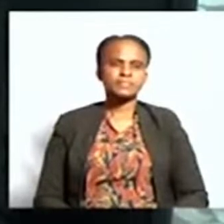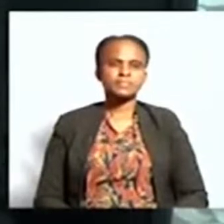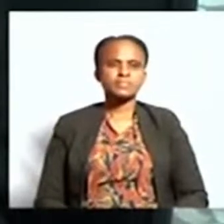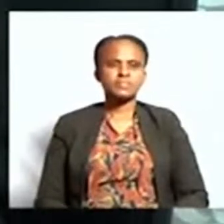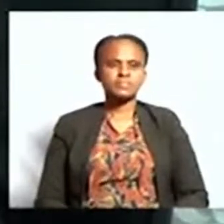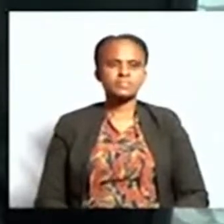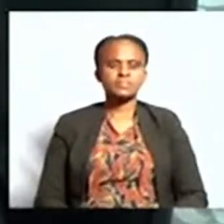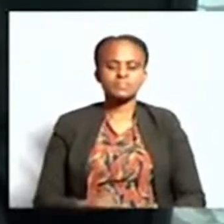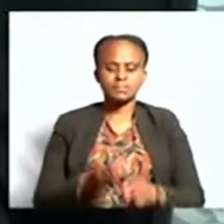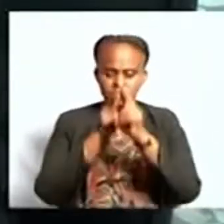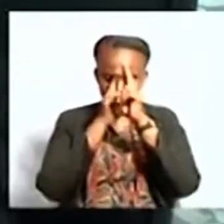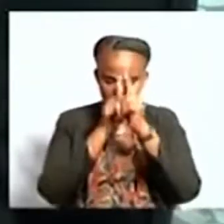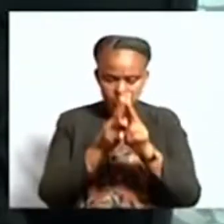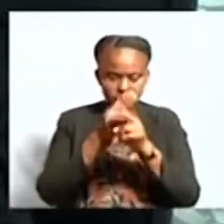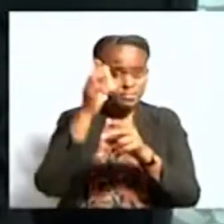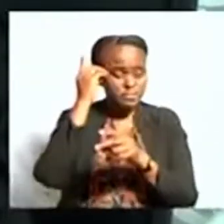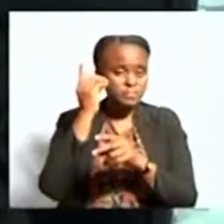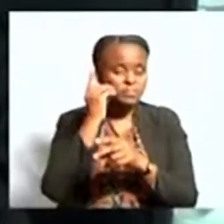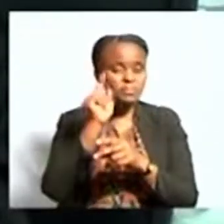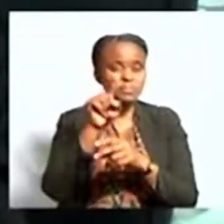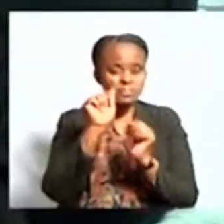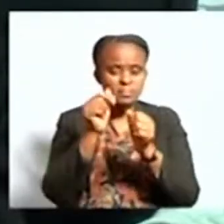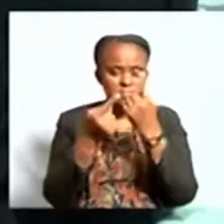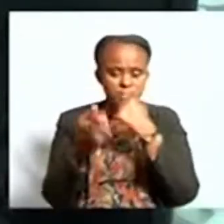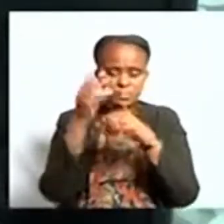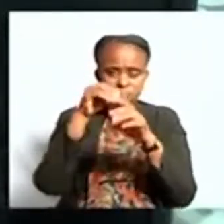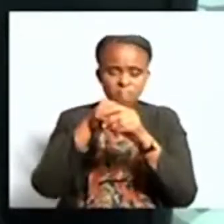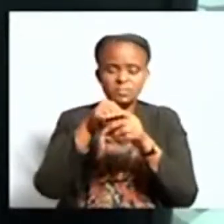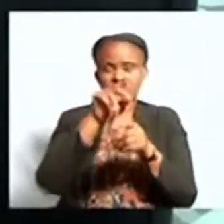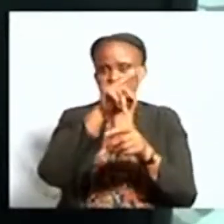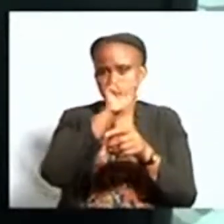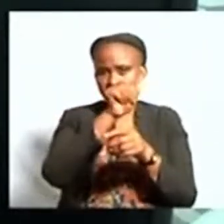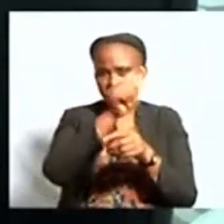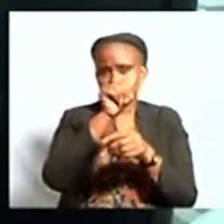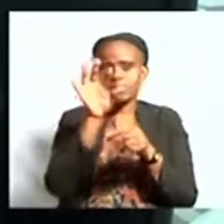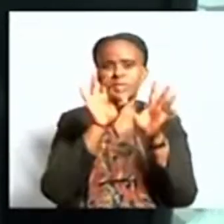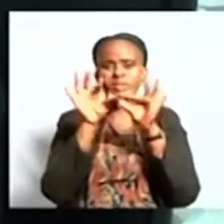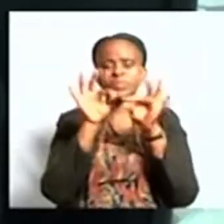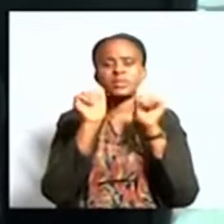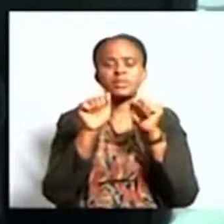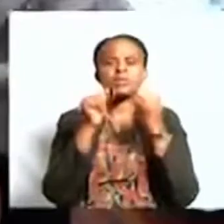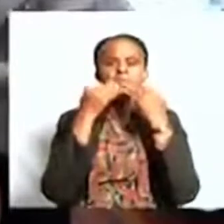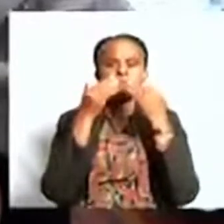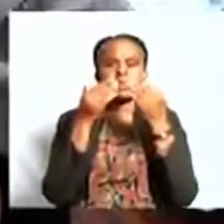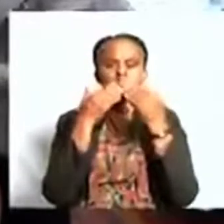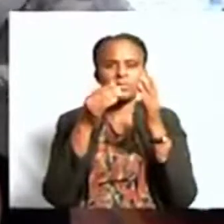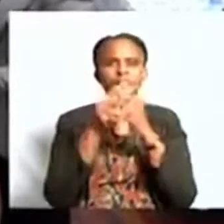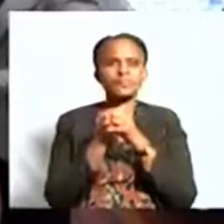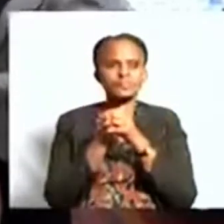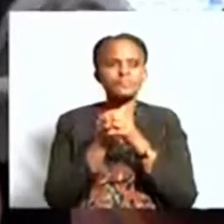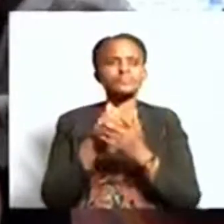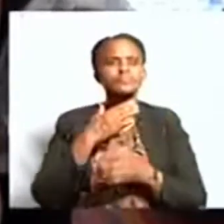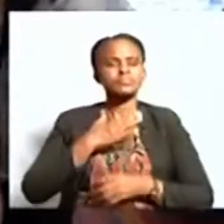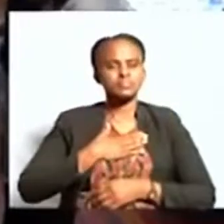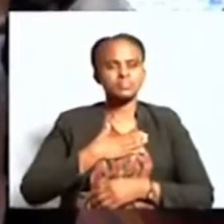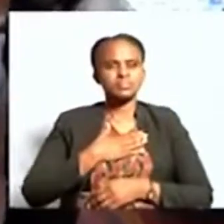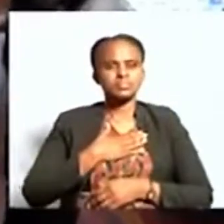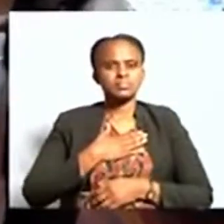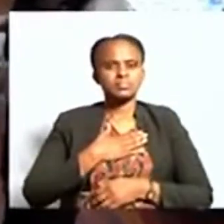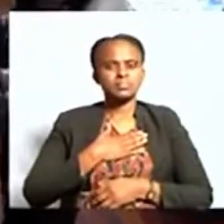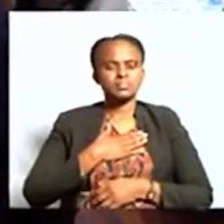Thank you. Honorable Daka, you can come in, then PS, you pick it up from there. Thank you. Mine is on